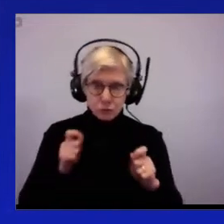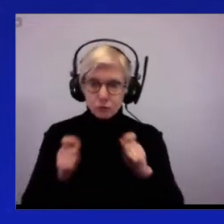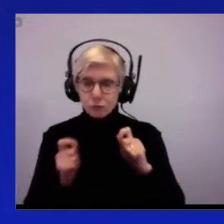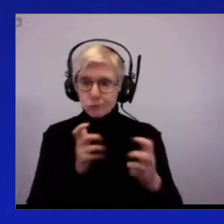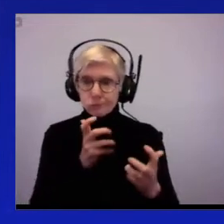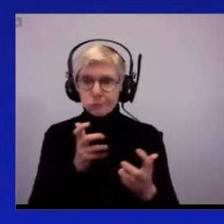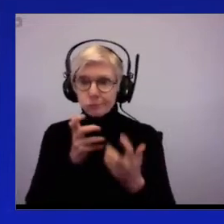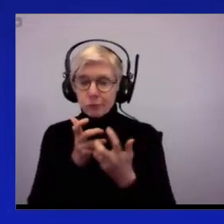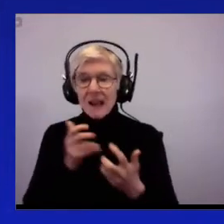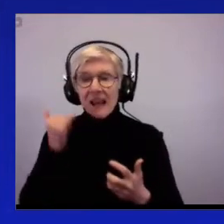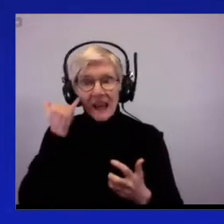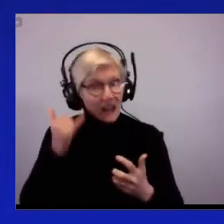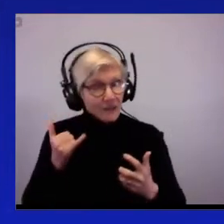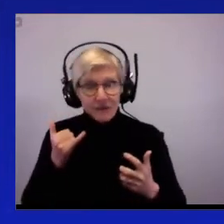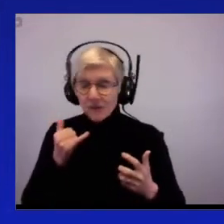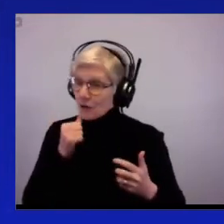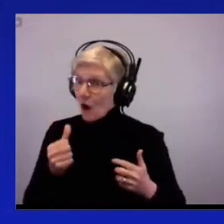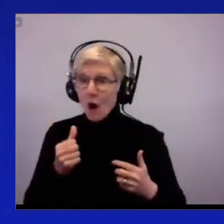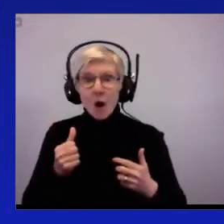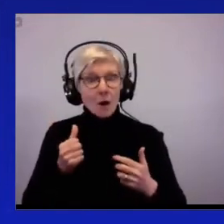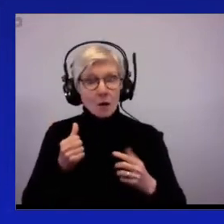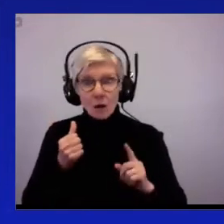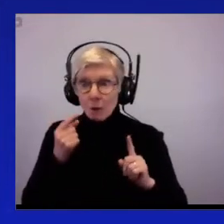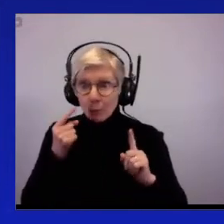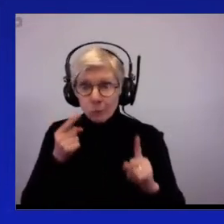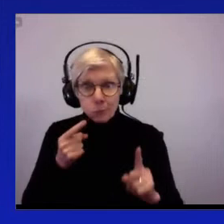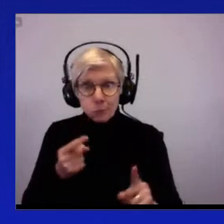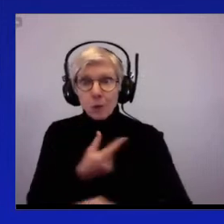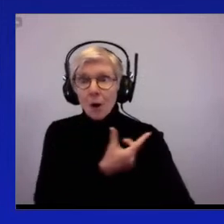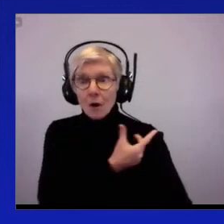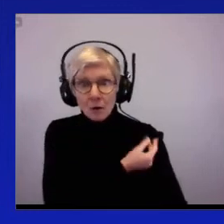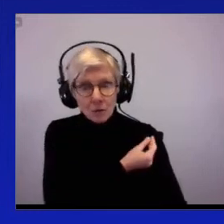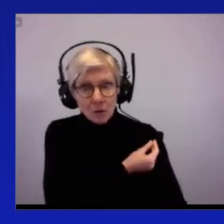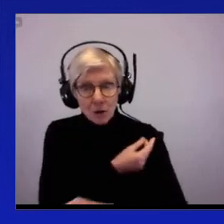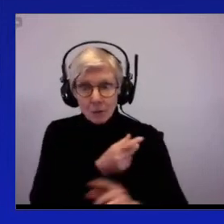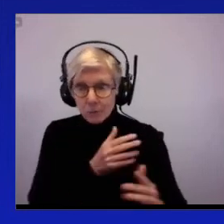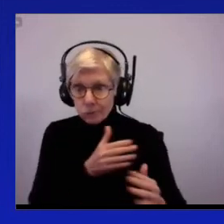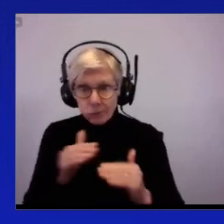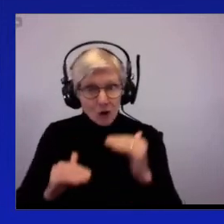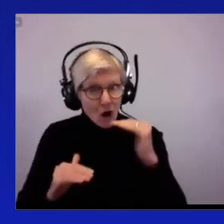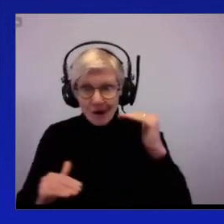like we are not achieving those goals of equity.